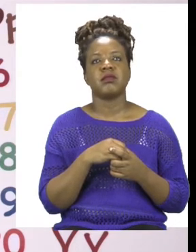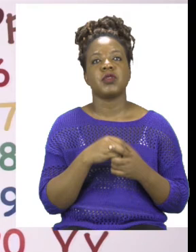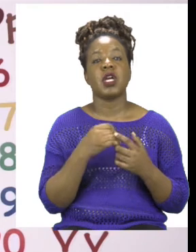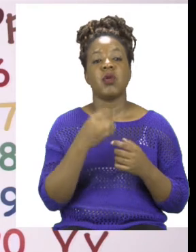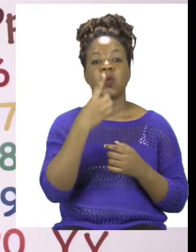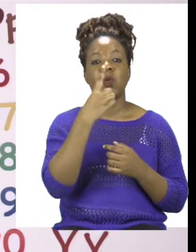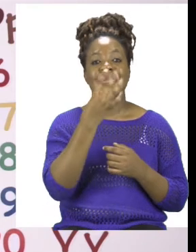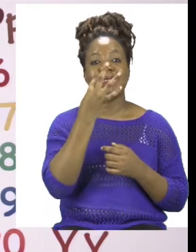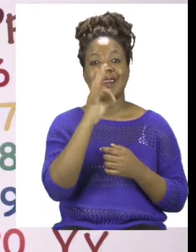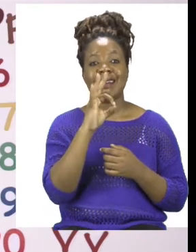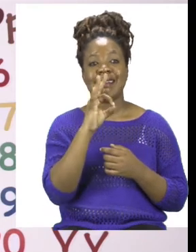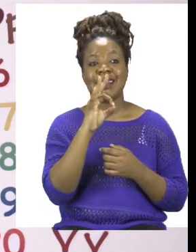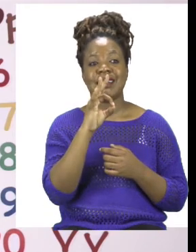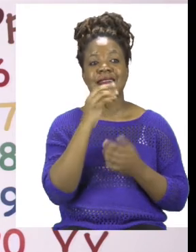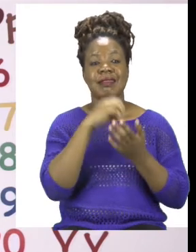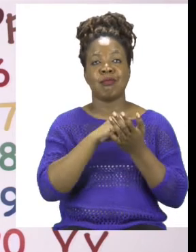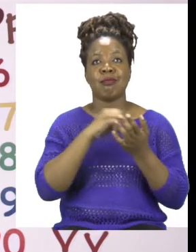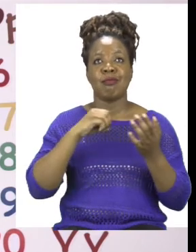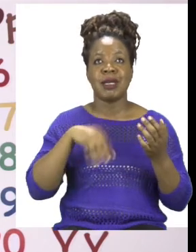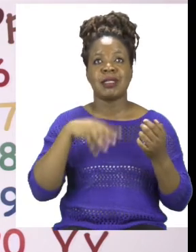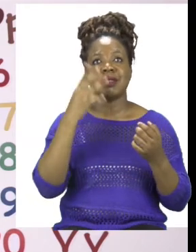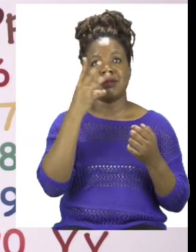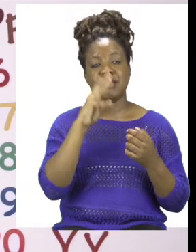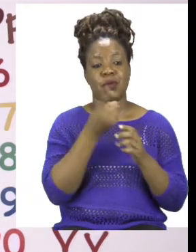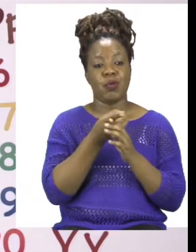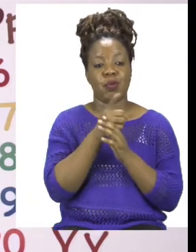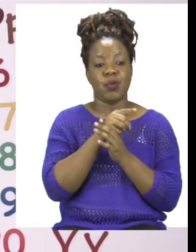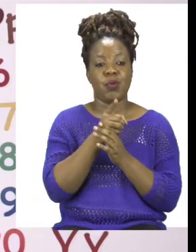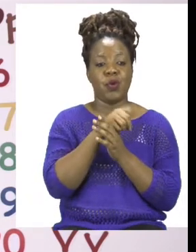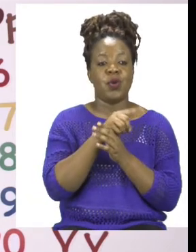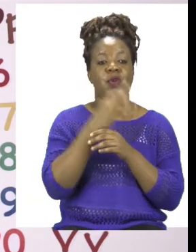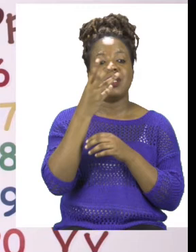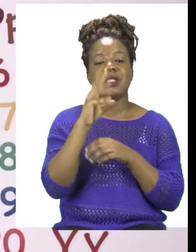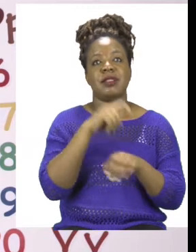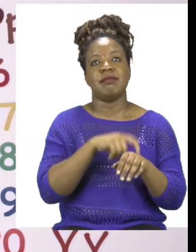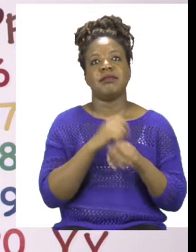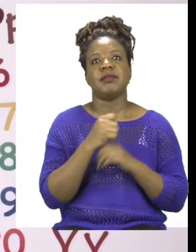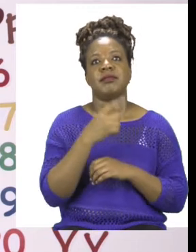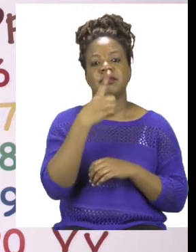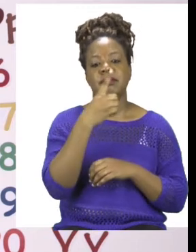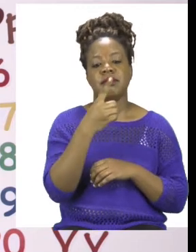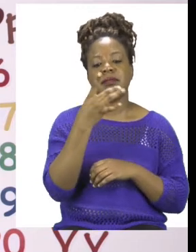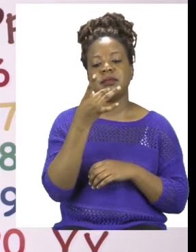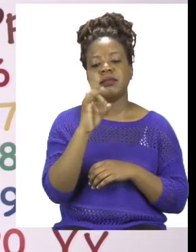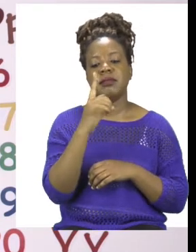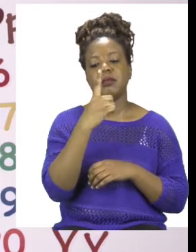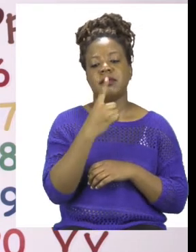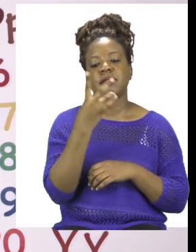we are counting backwards from 19. So 19 is already there. Then we say